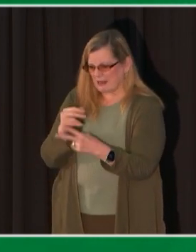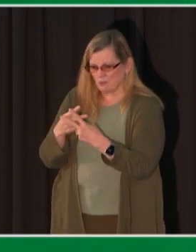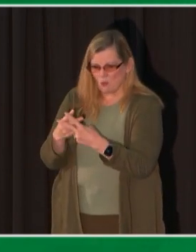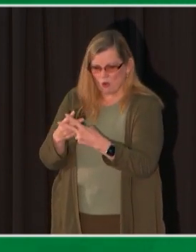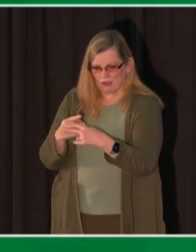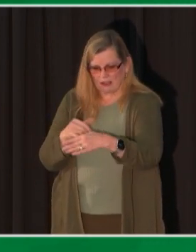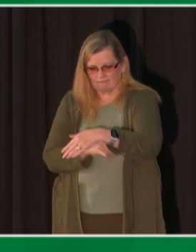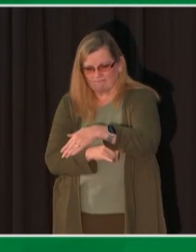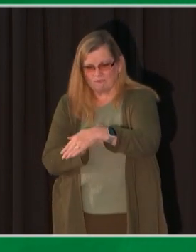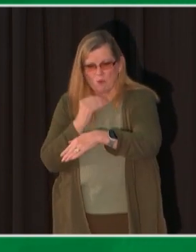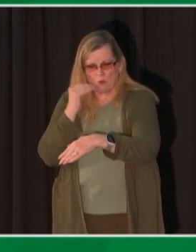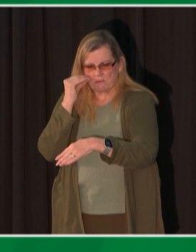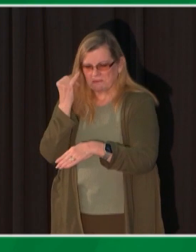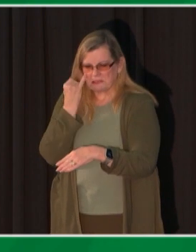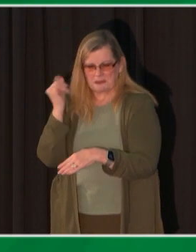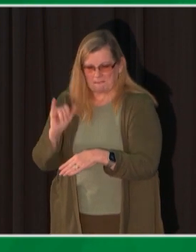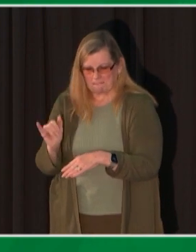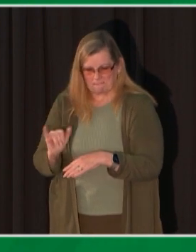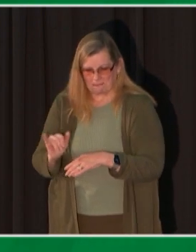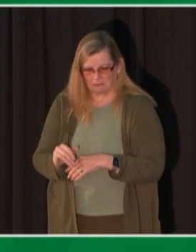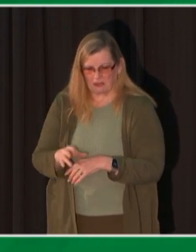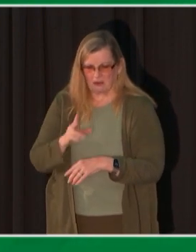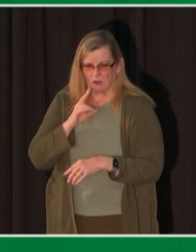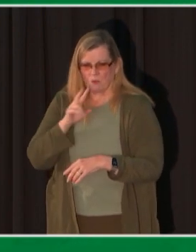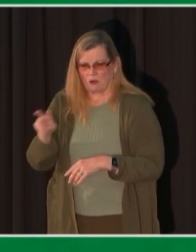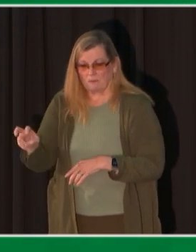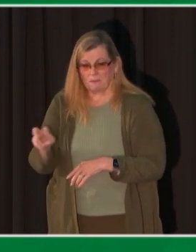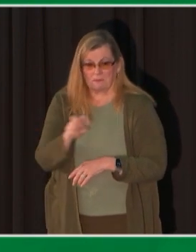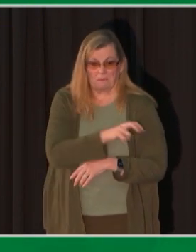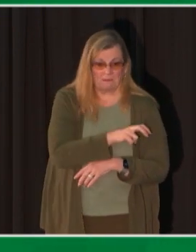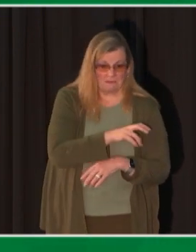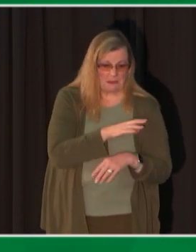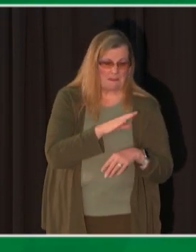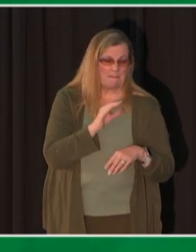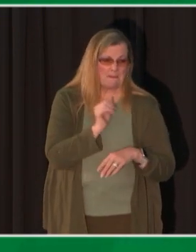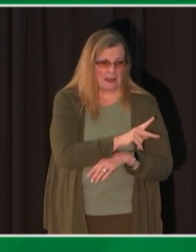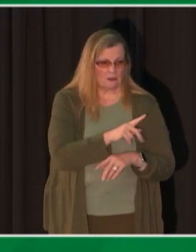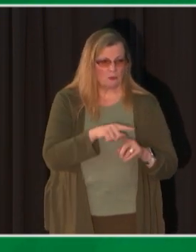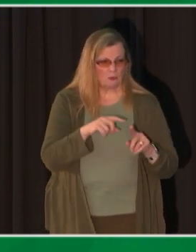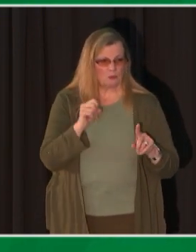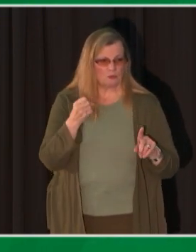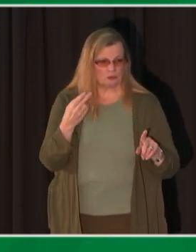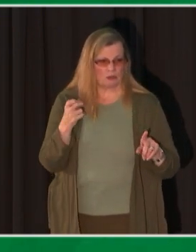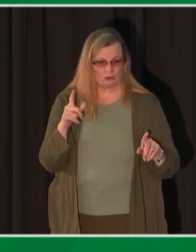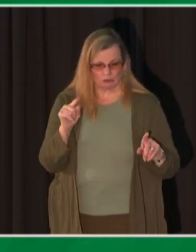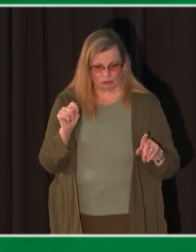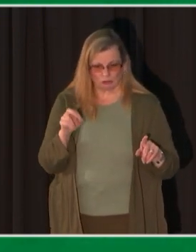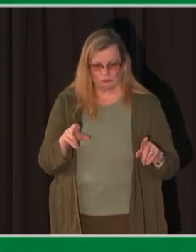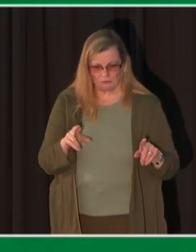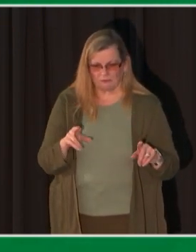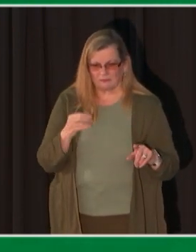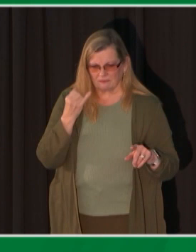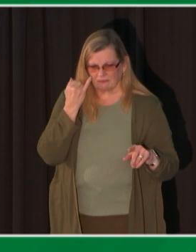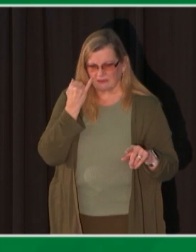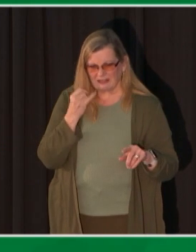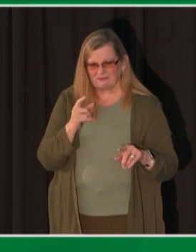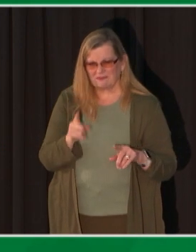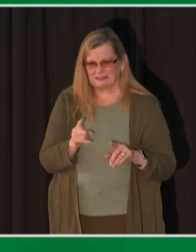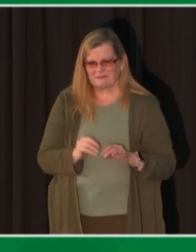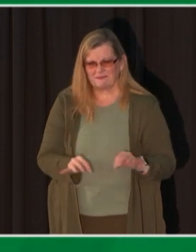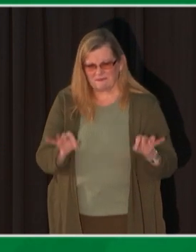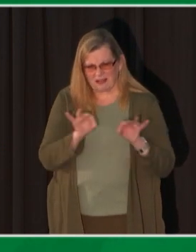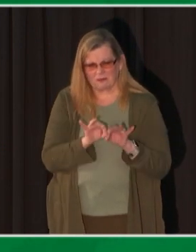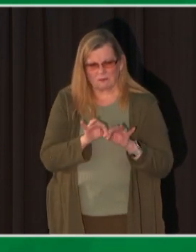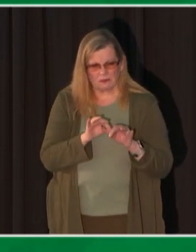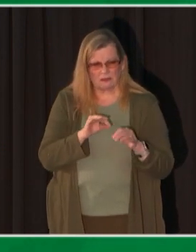them back into the population so that we have rooms for other folks to convalesce in. So that's been our strategy. It's been working